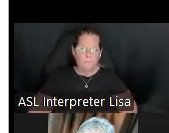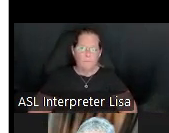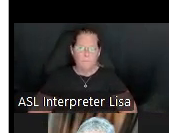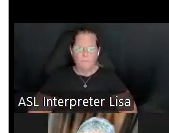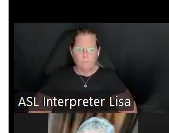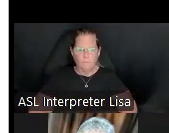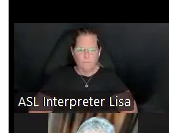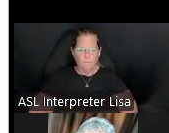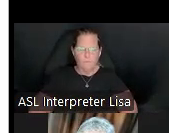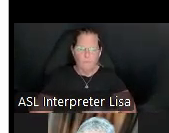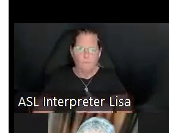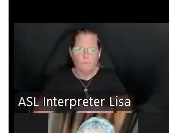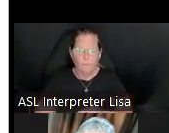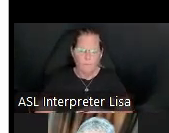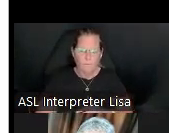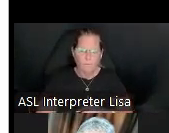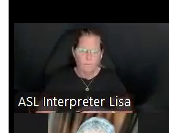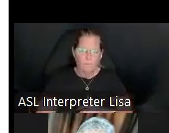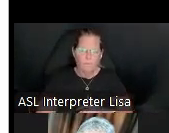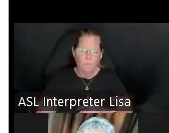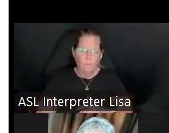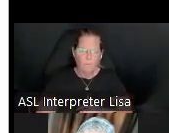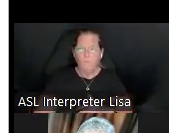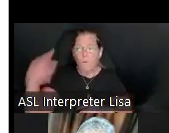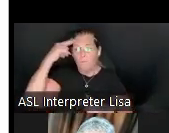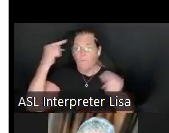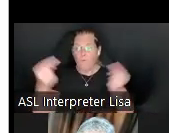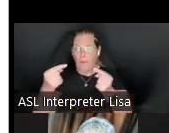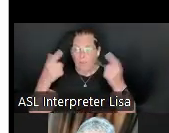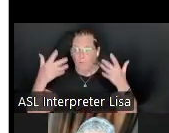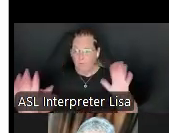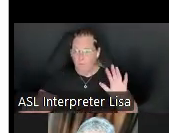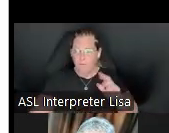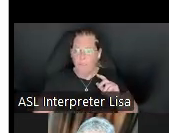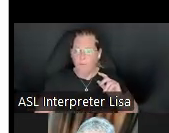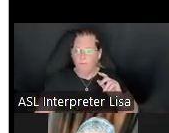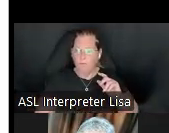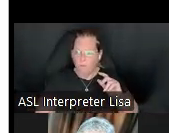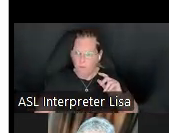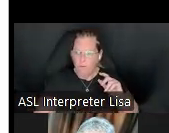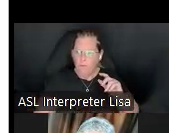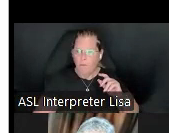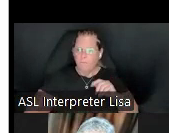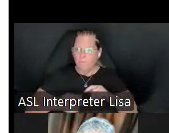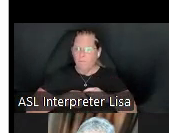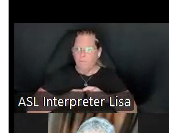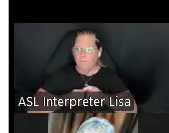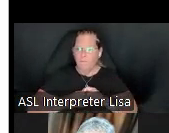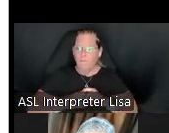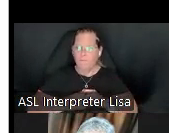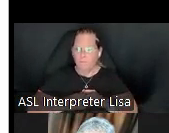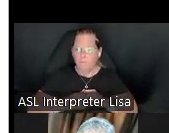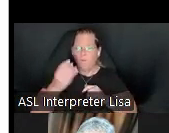So what happens often after brain injury, what you will notice if you are working with people who have a